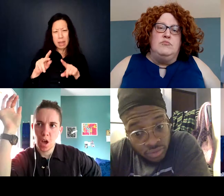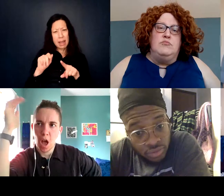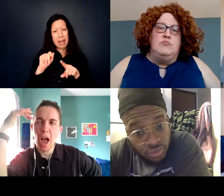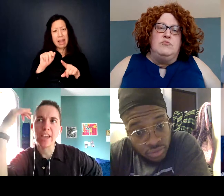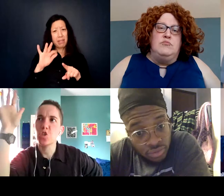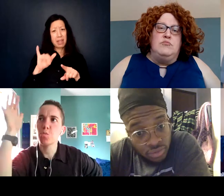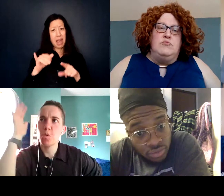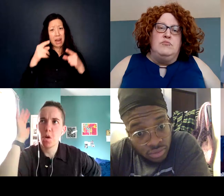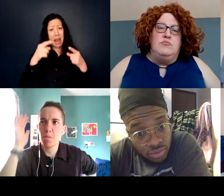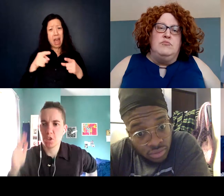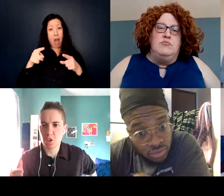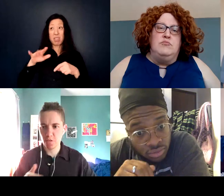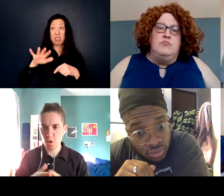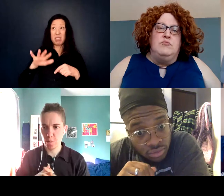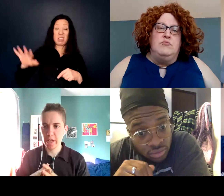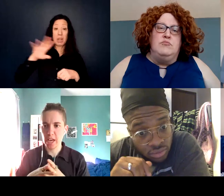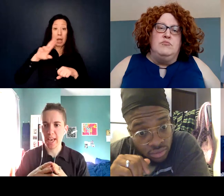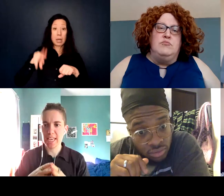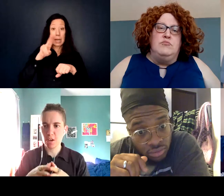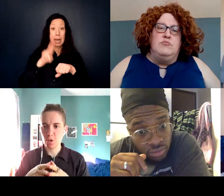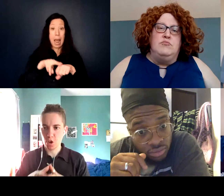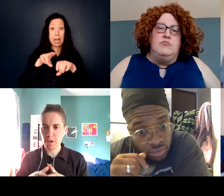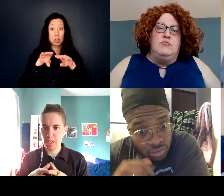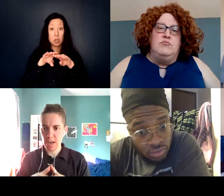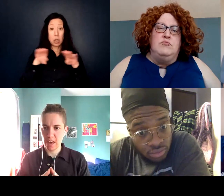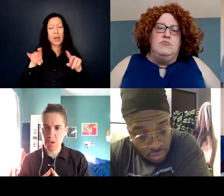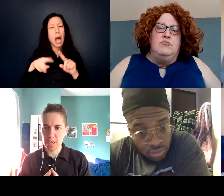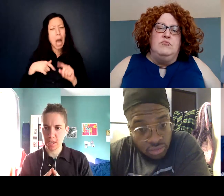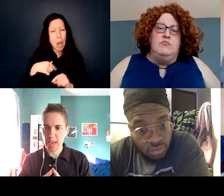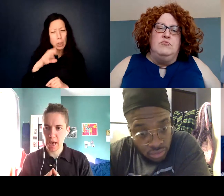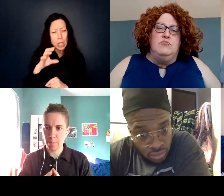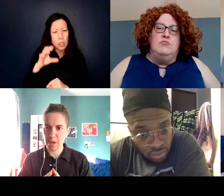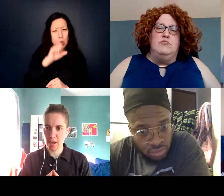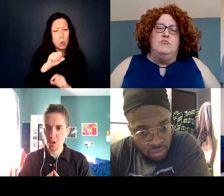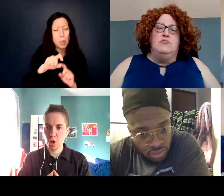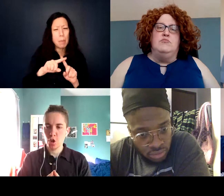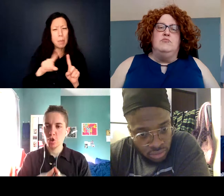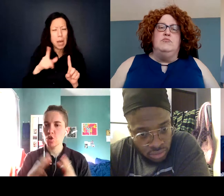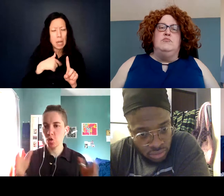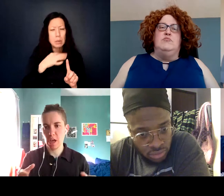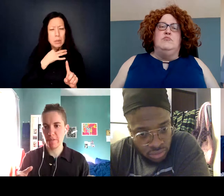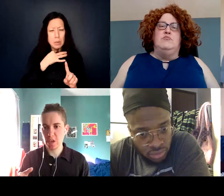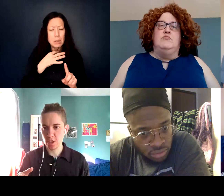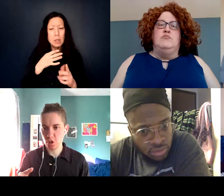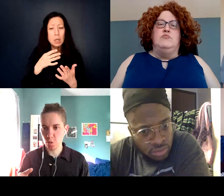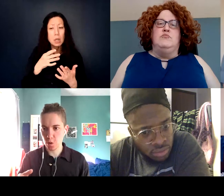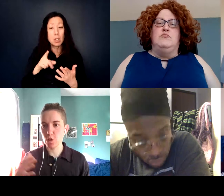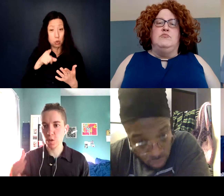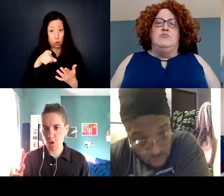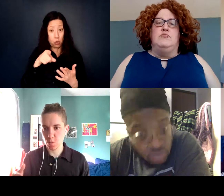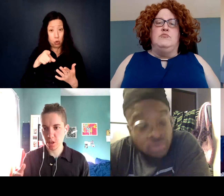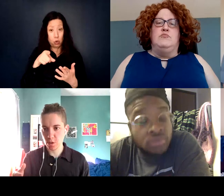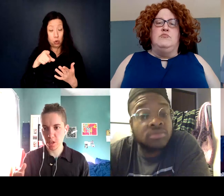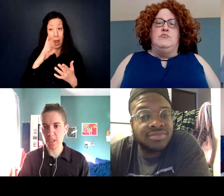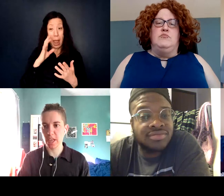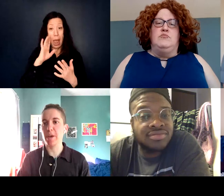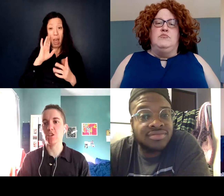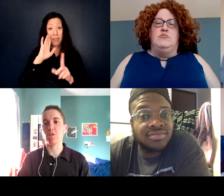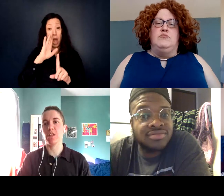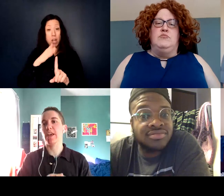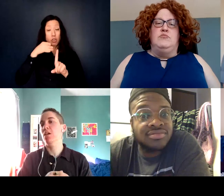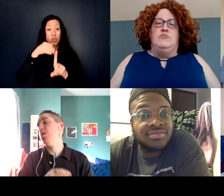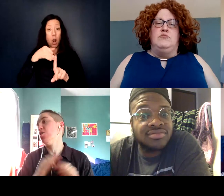level. I assume you are, but just confirming, like, is there targeted advertising happening to a lot of the interpreters who interpret